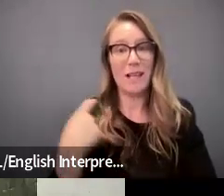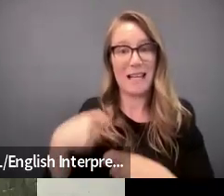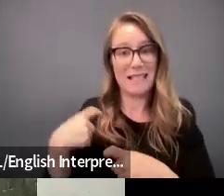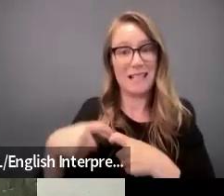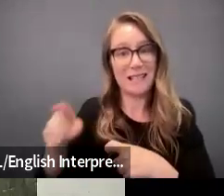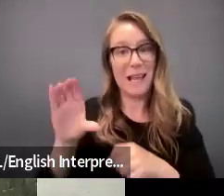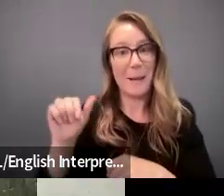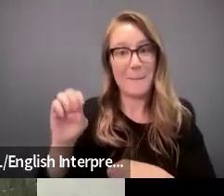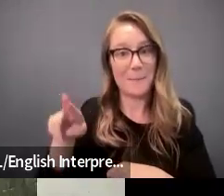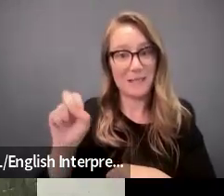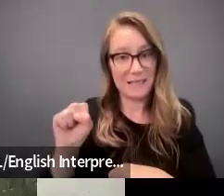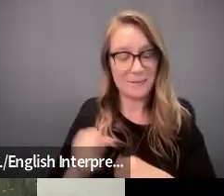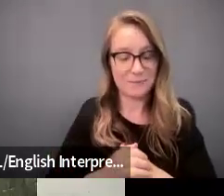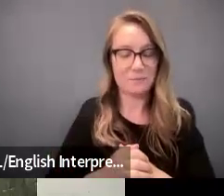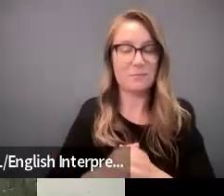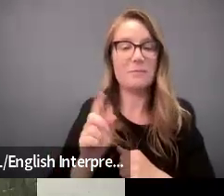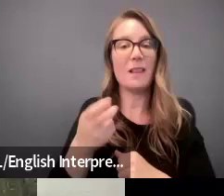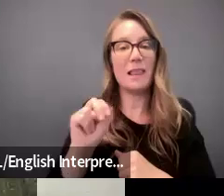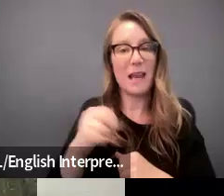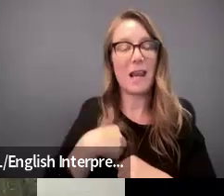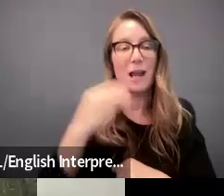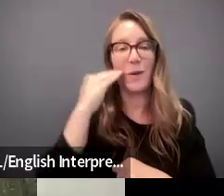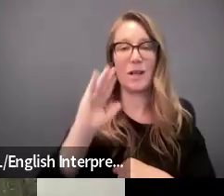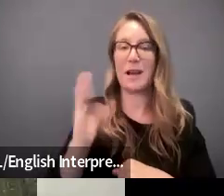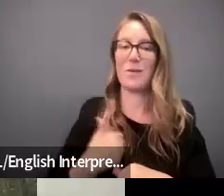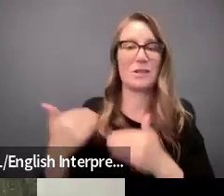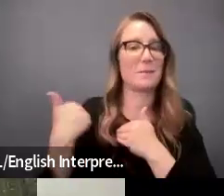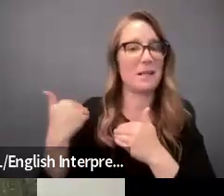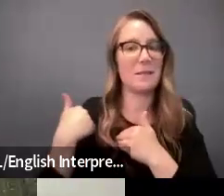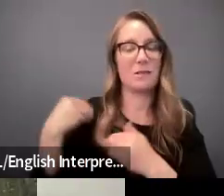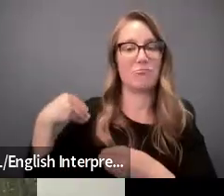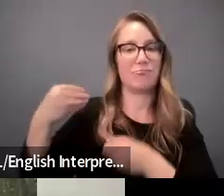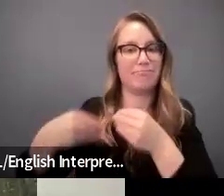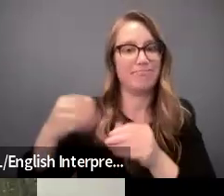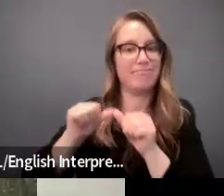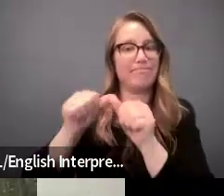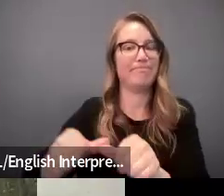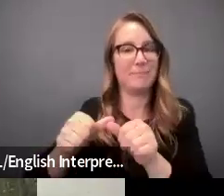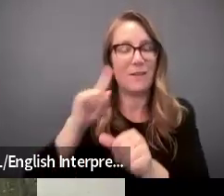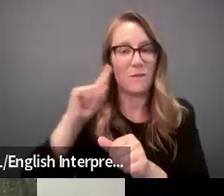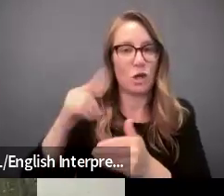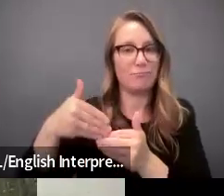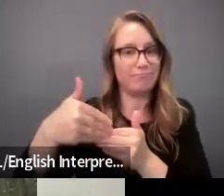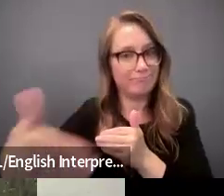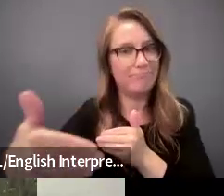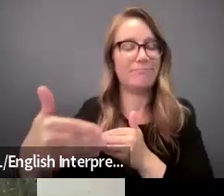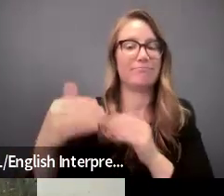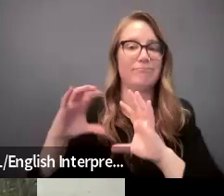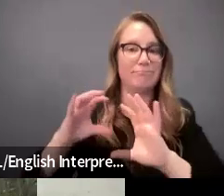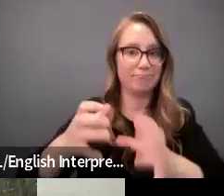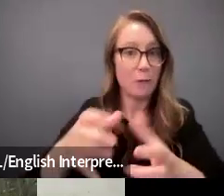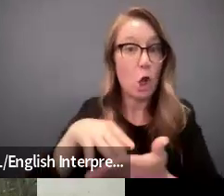campus. And then knowing that it's our responsibility to pass this on to the next generation, and learning from the